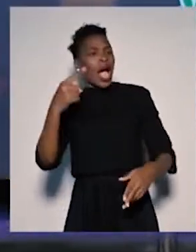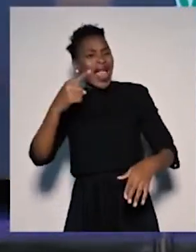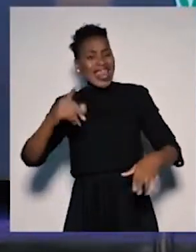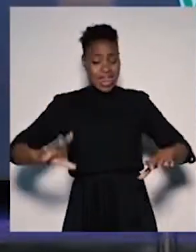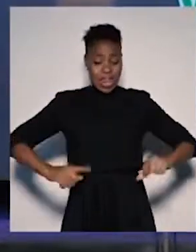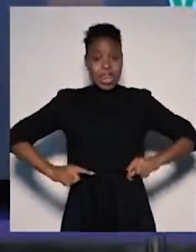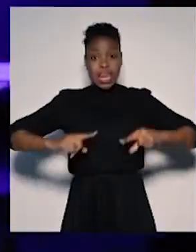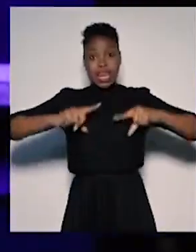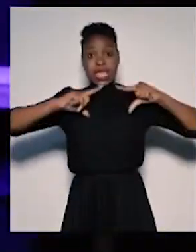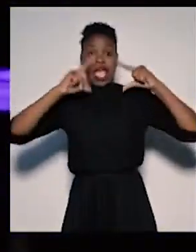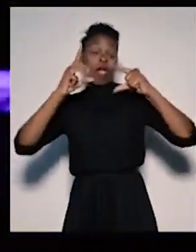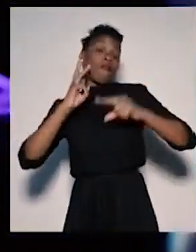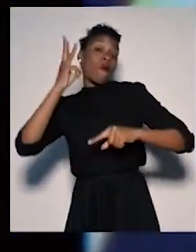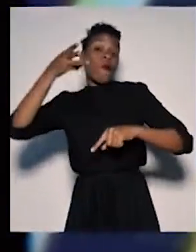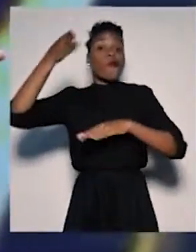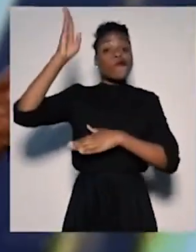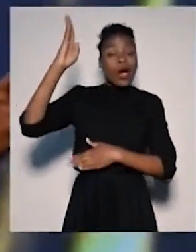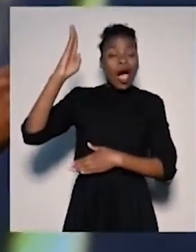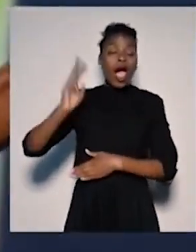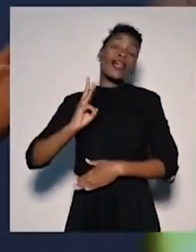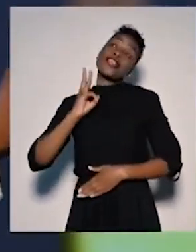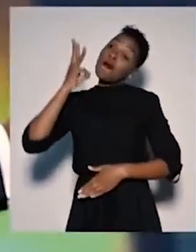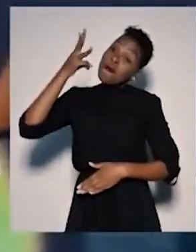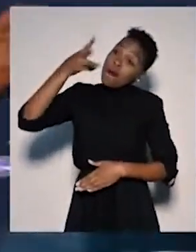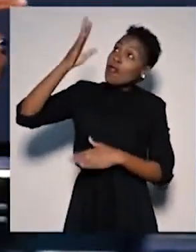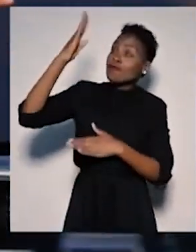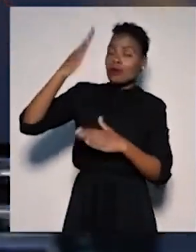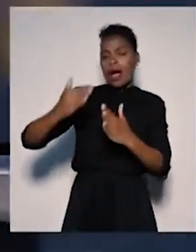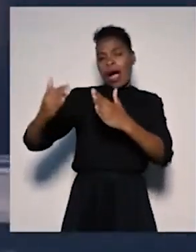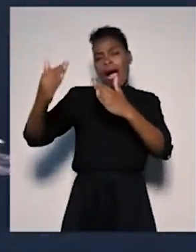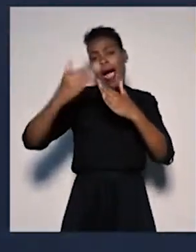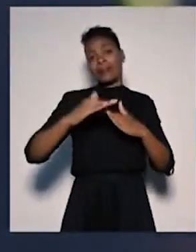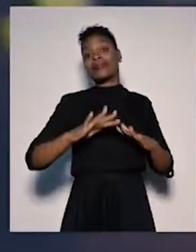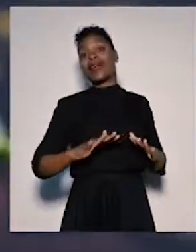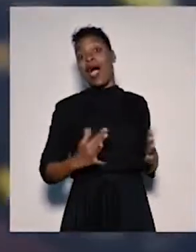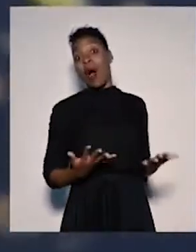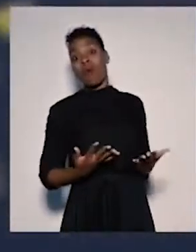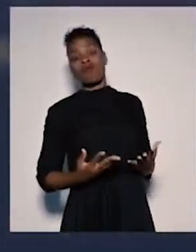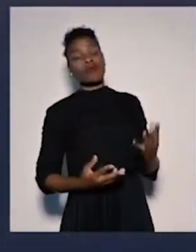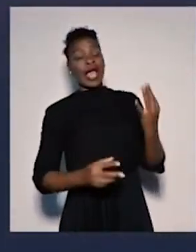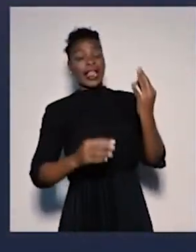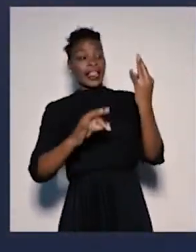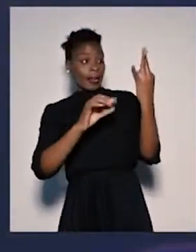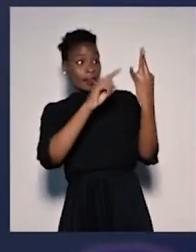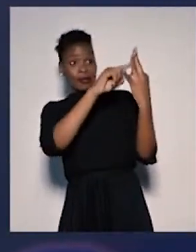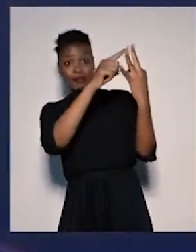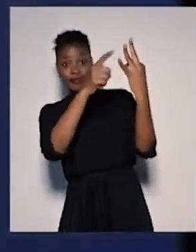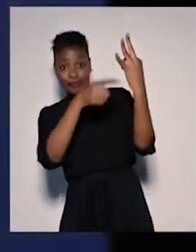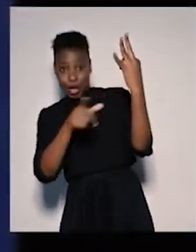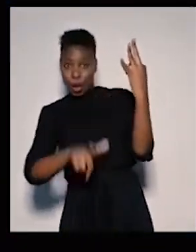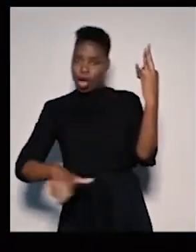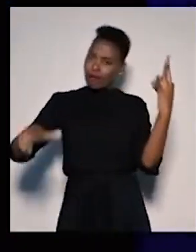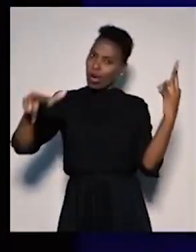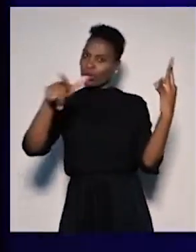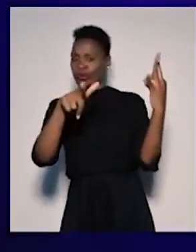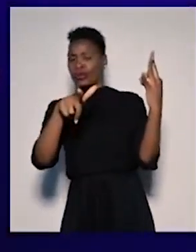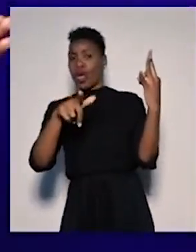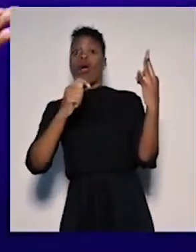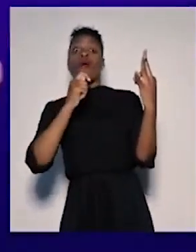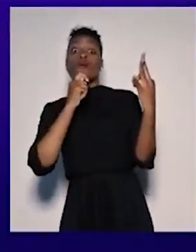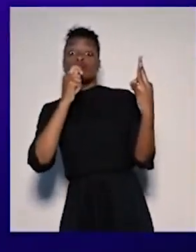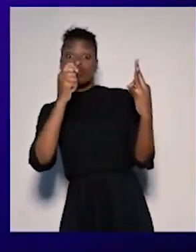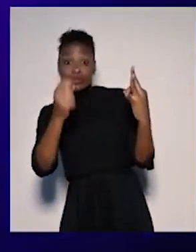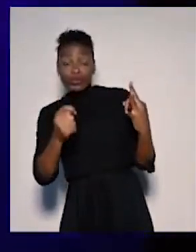the will of God. But then he says the will of God comes at three levels, right? And he uses